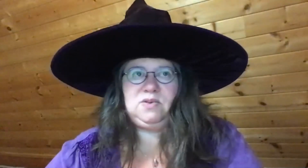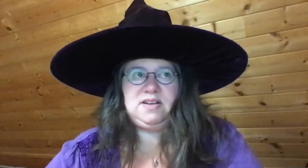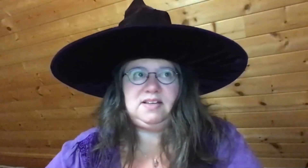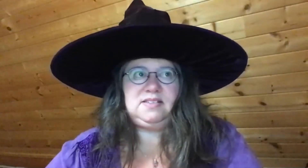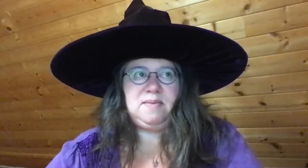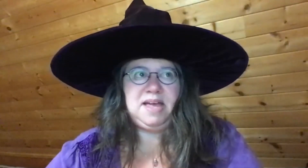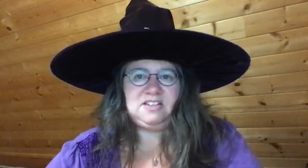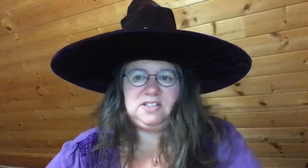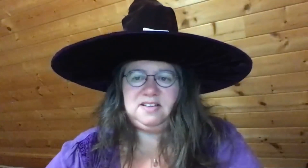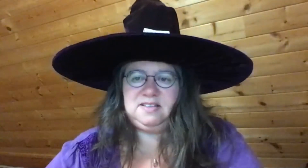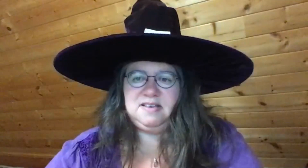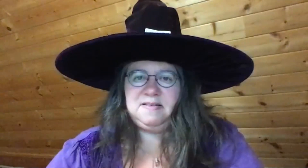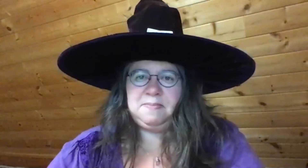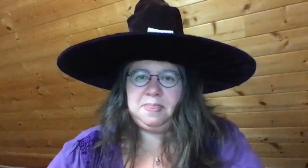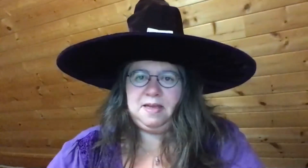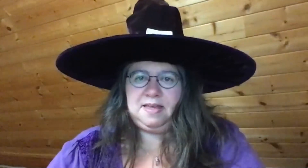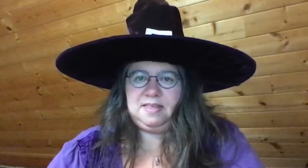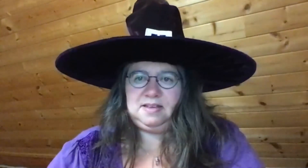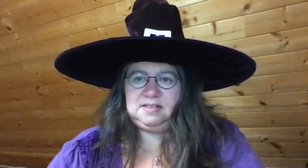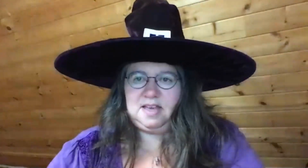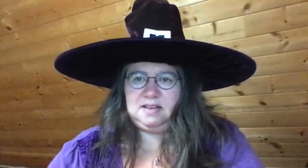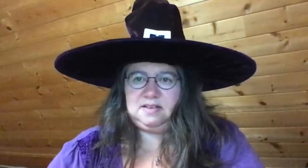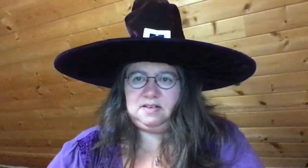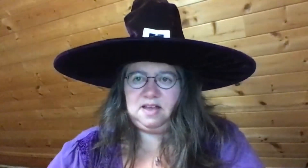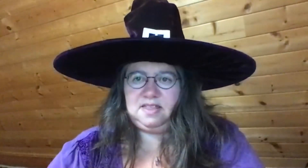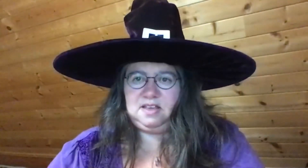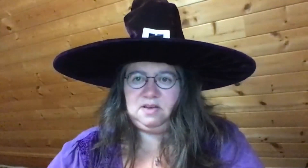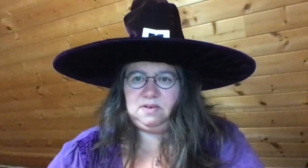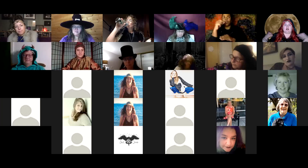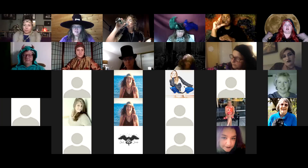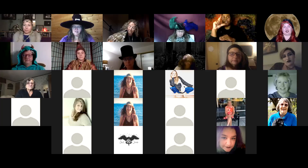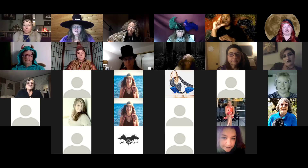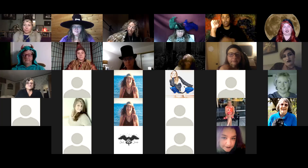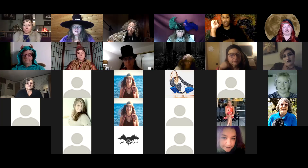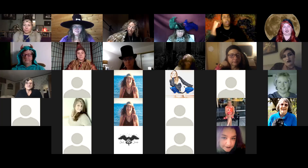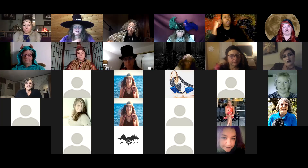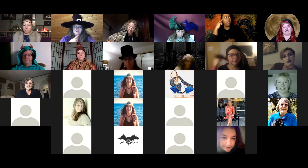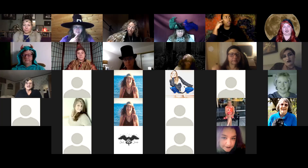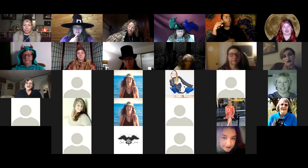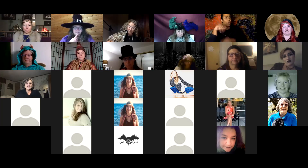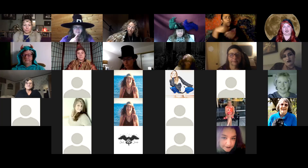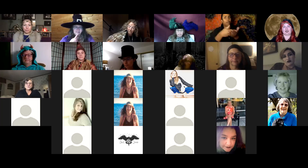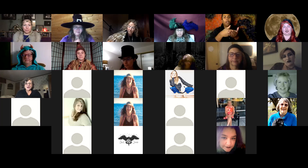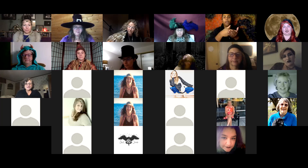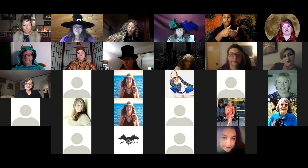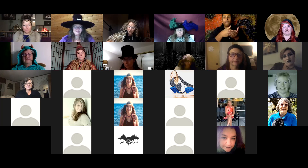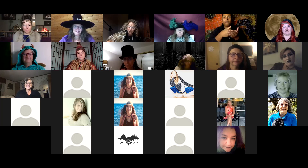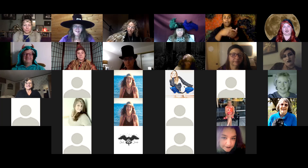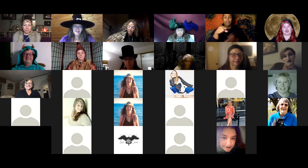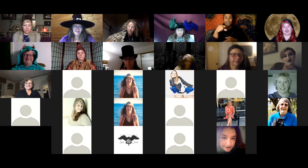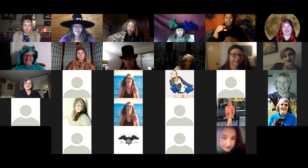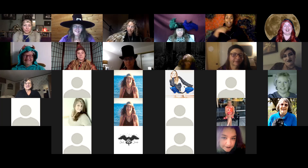has joined us. Angela, I think you arrived. I have